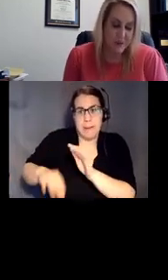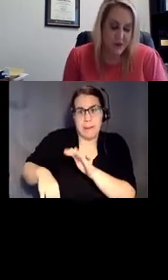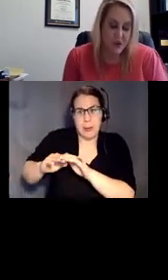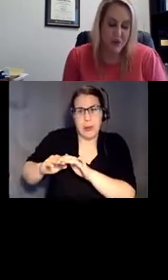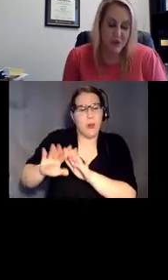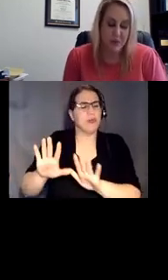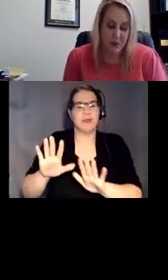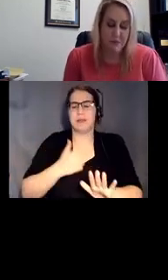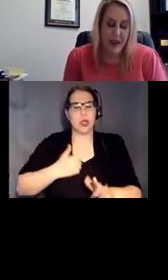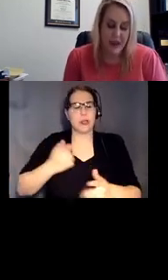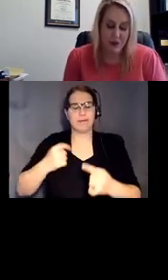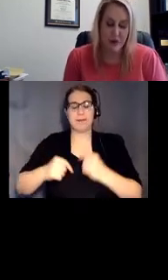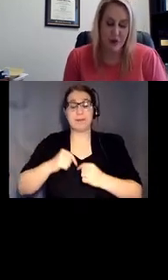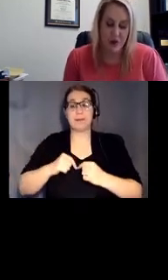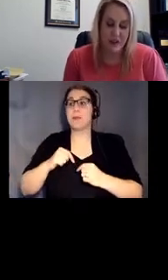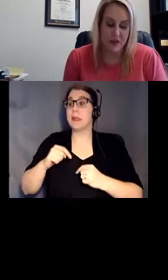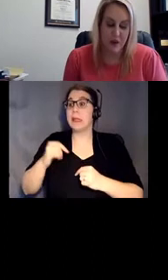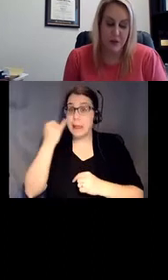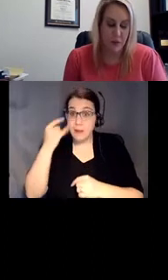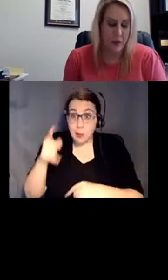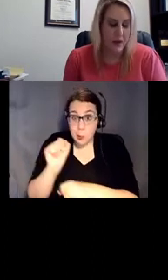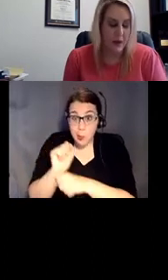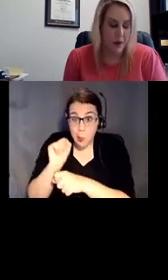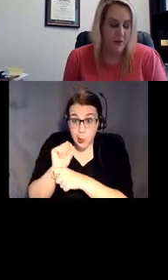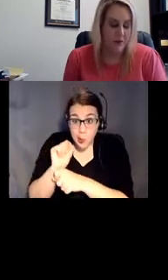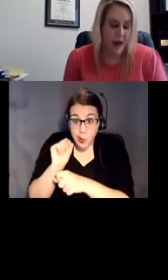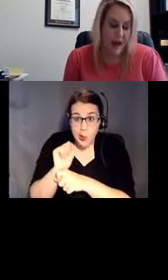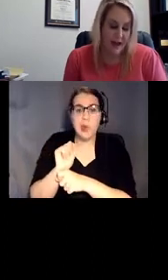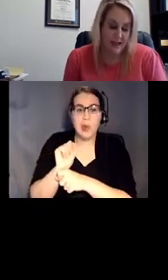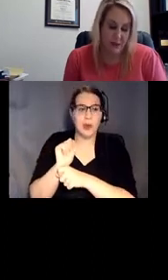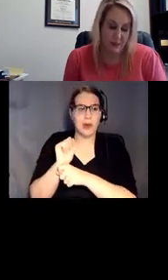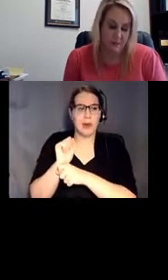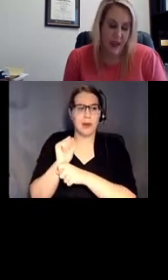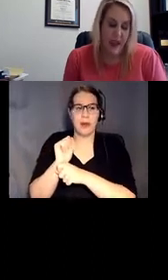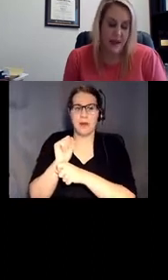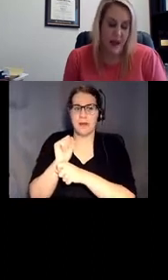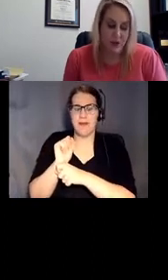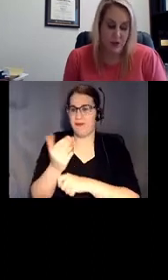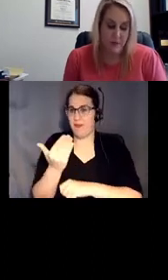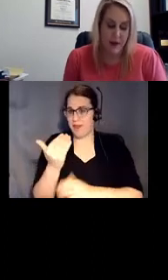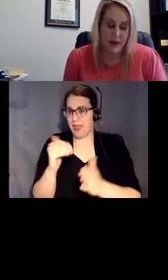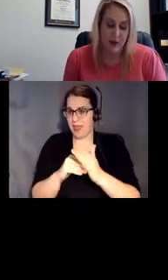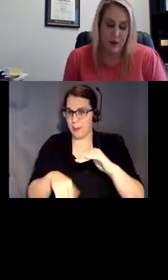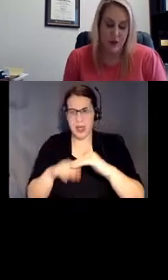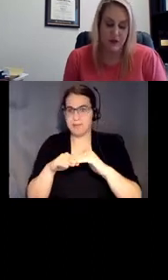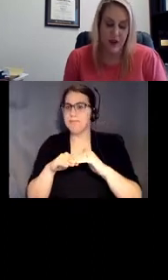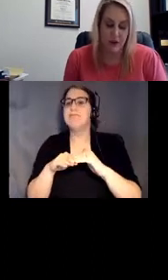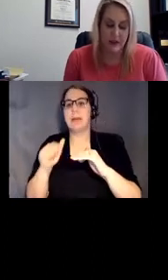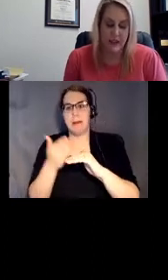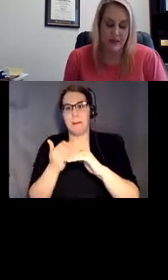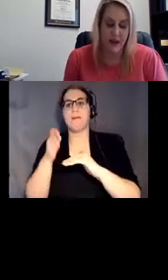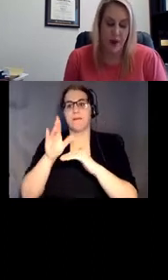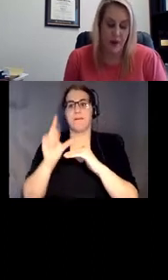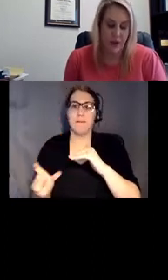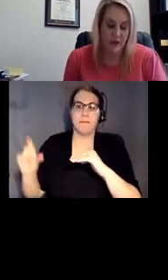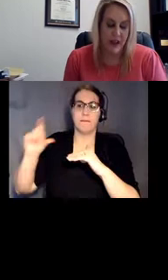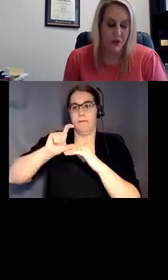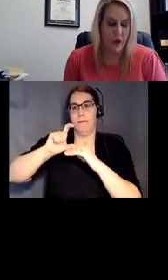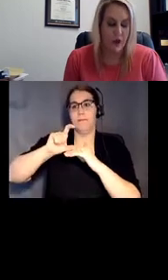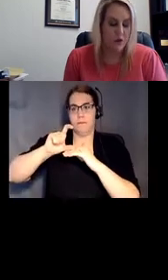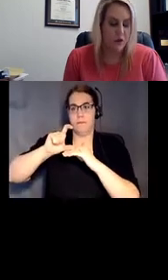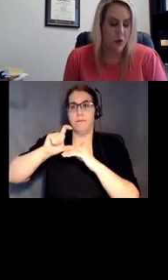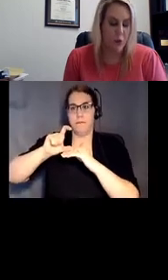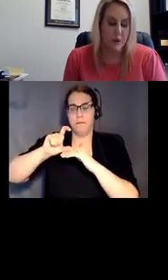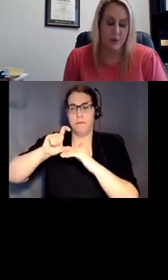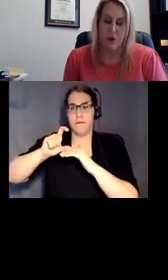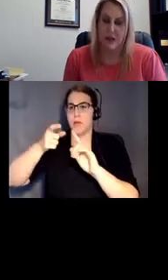a disabled person who is employed may contribute earnings from employment above that maximum and up to an amount equal to the federally defined poverty